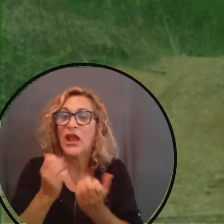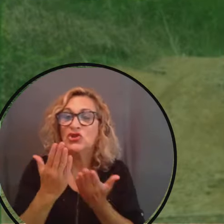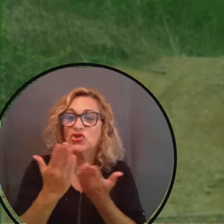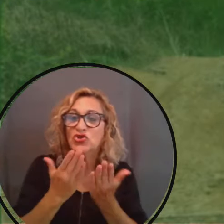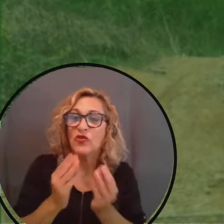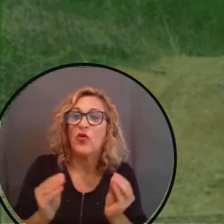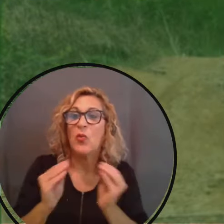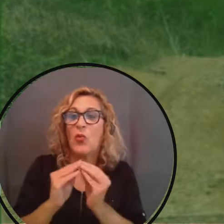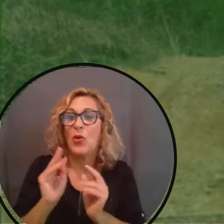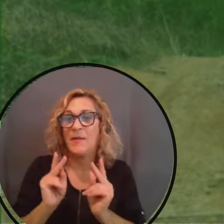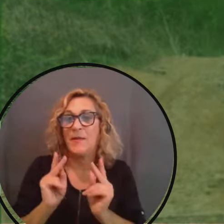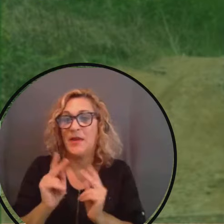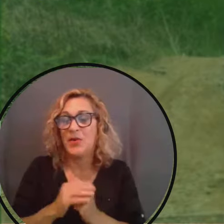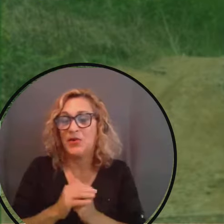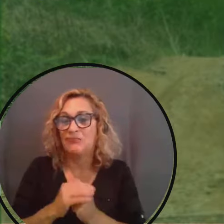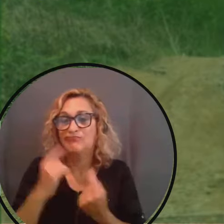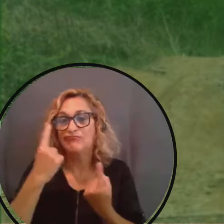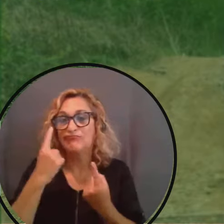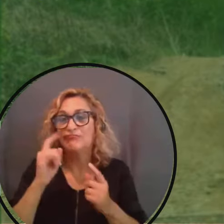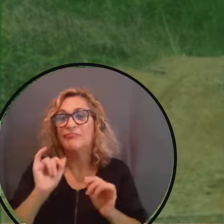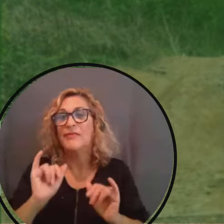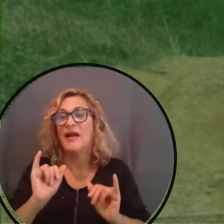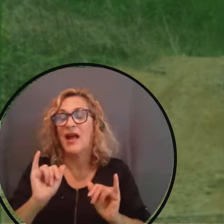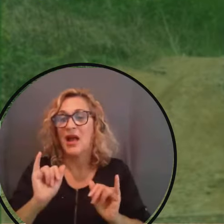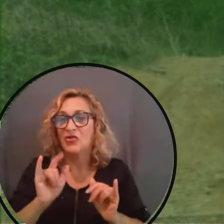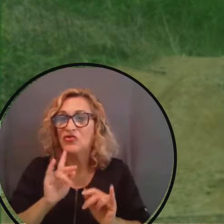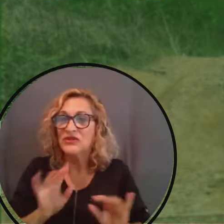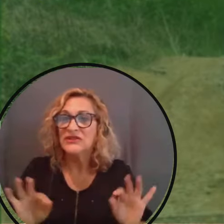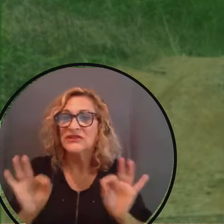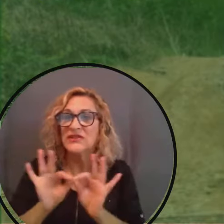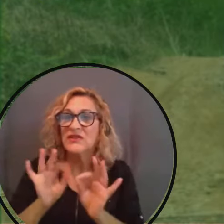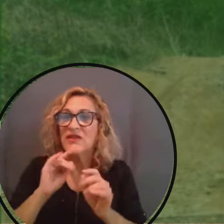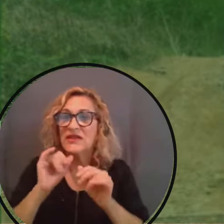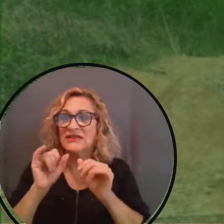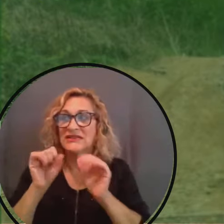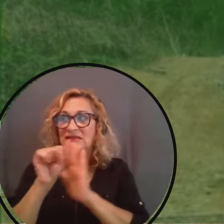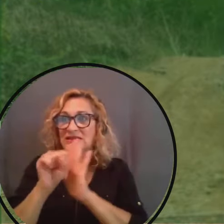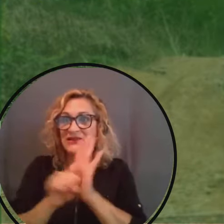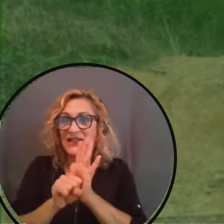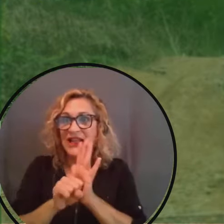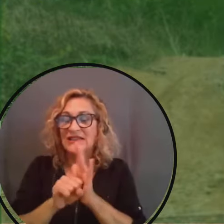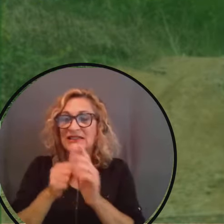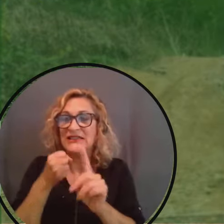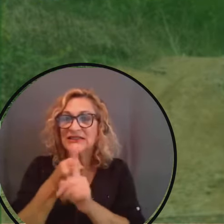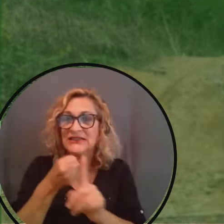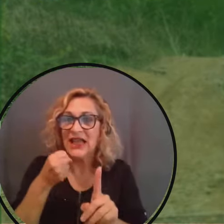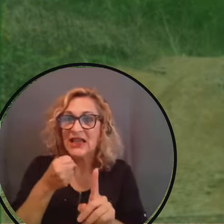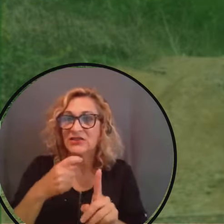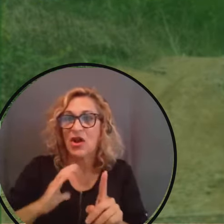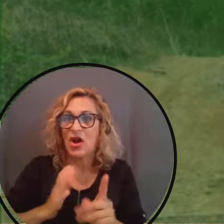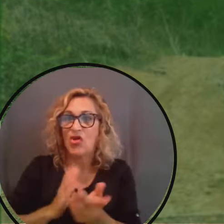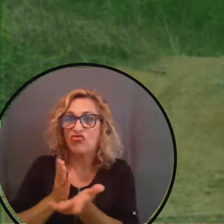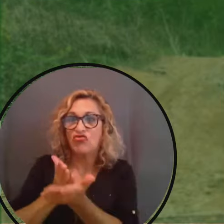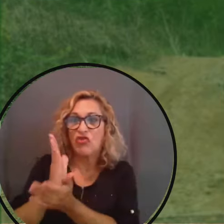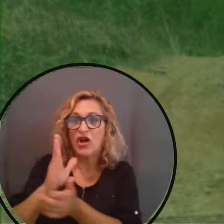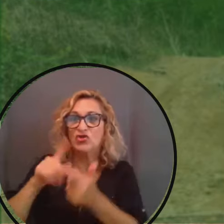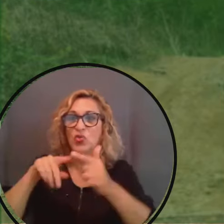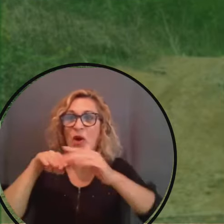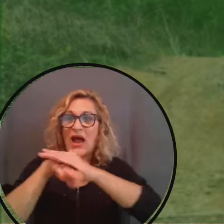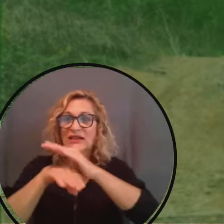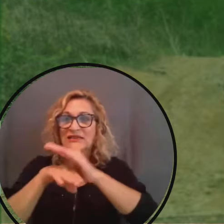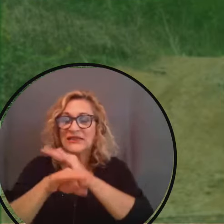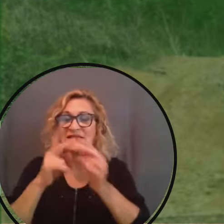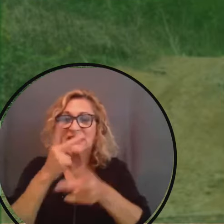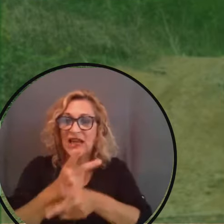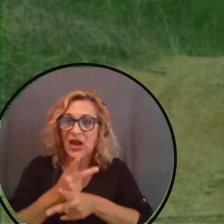we realized how very significant the state's attacks on our rights to access care, the way that we had whittled away